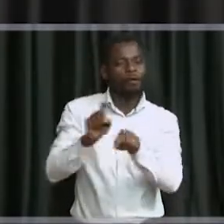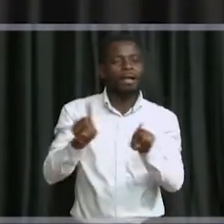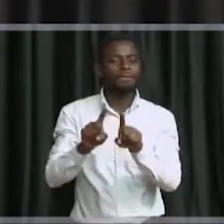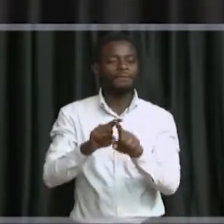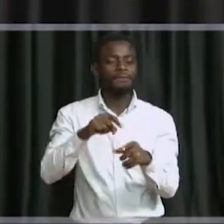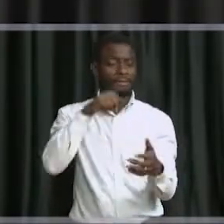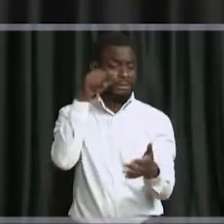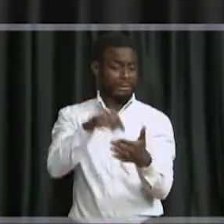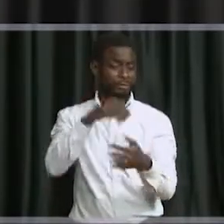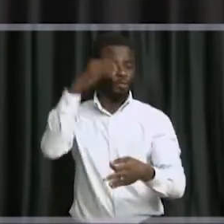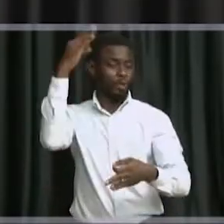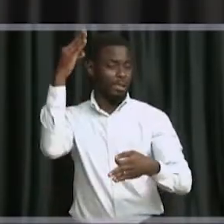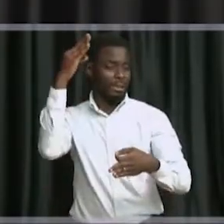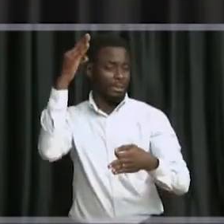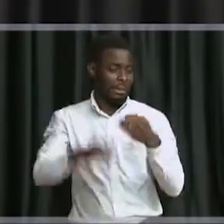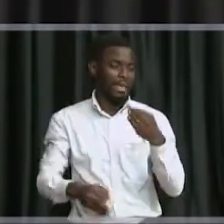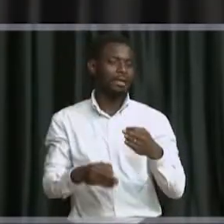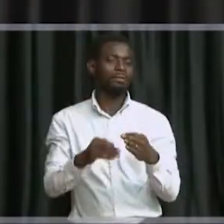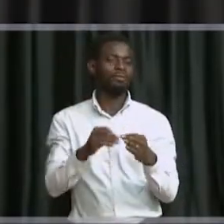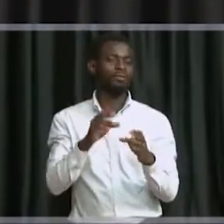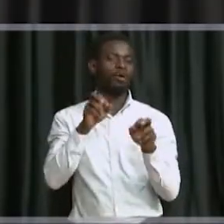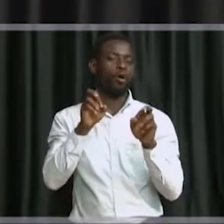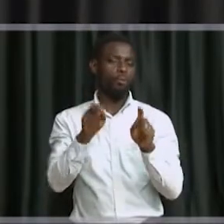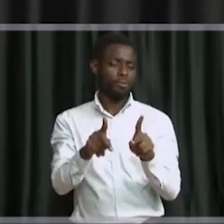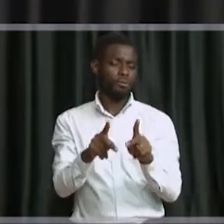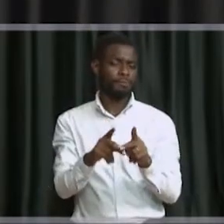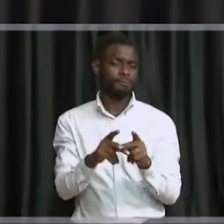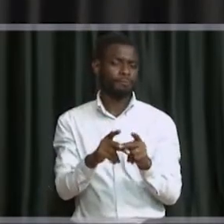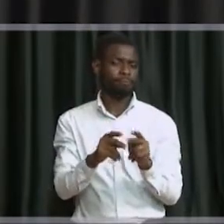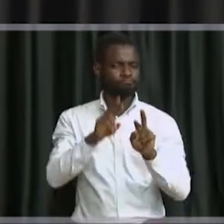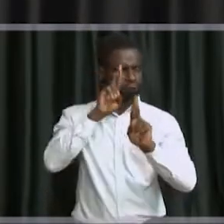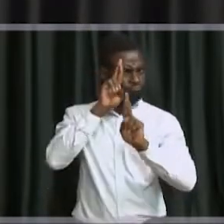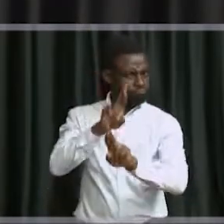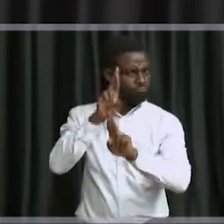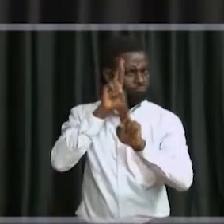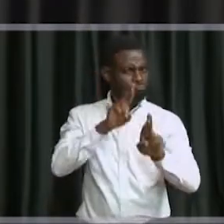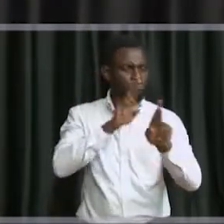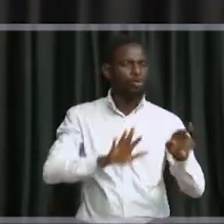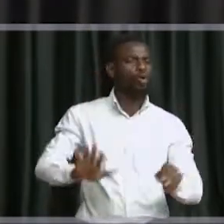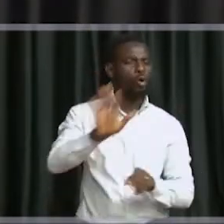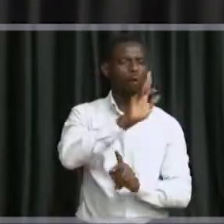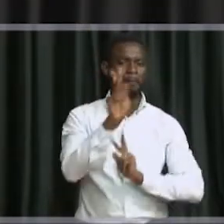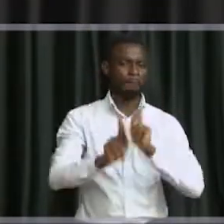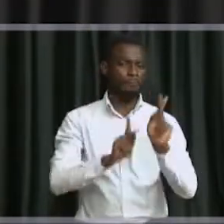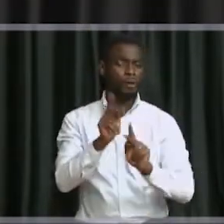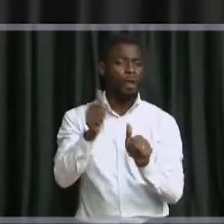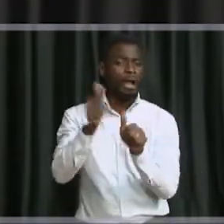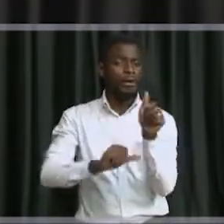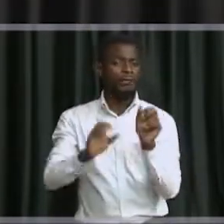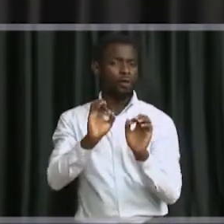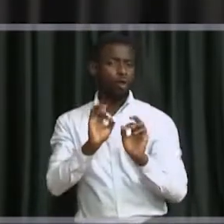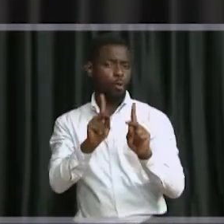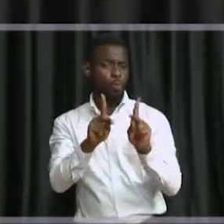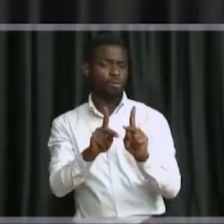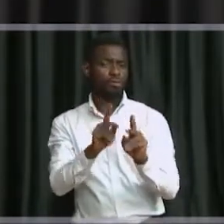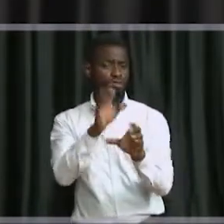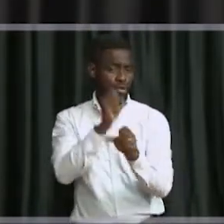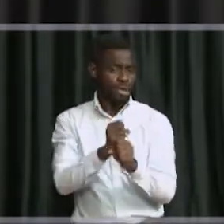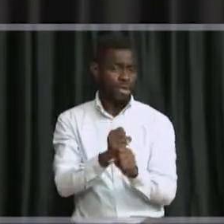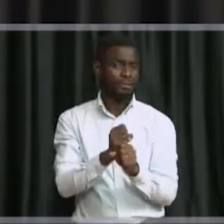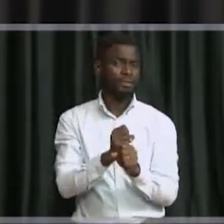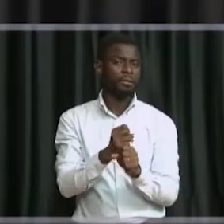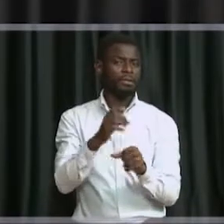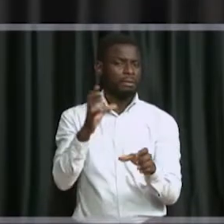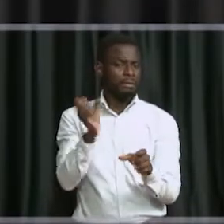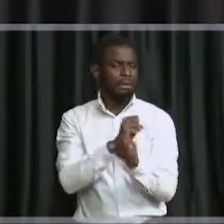sao yesaha febuo ma ukastame sanon nema akwenye biya nyewo see enuni chatuwa